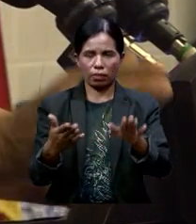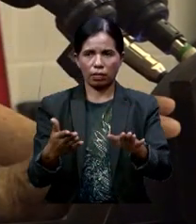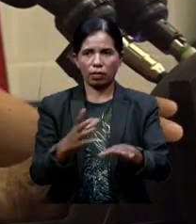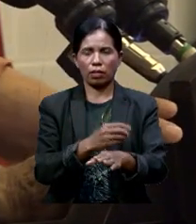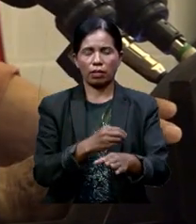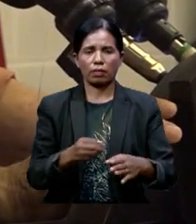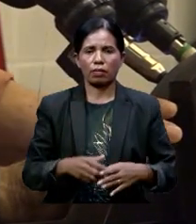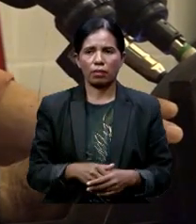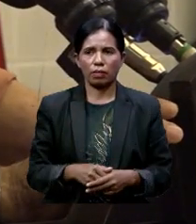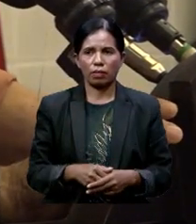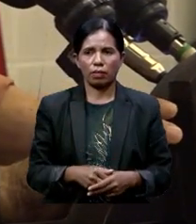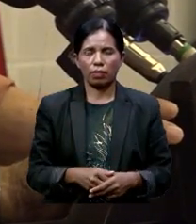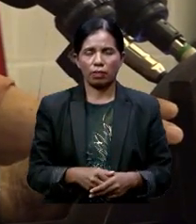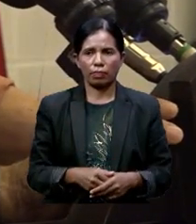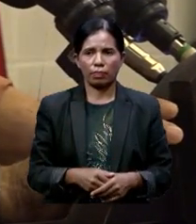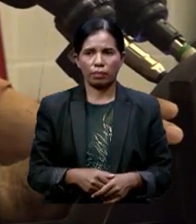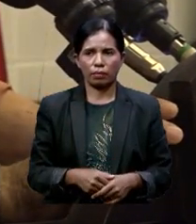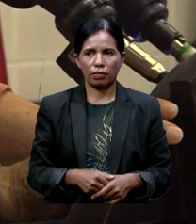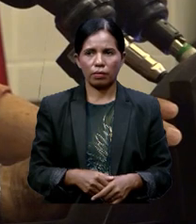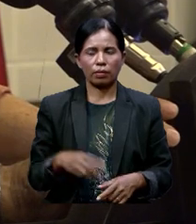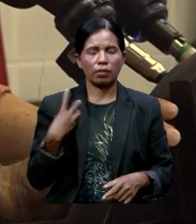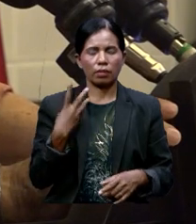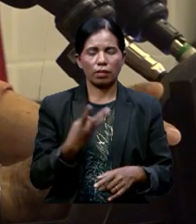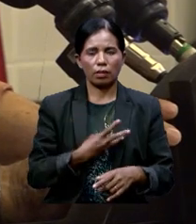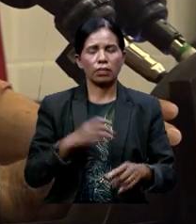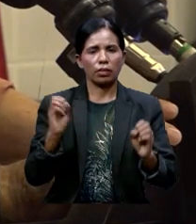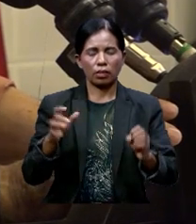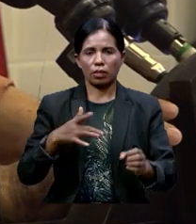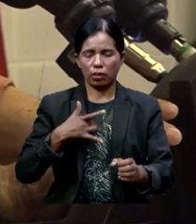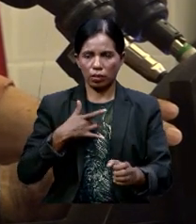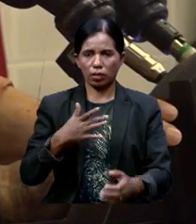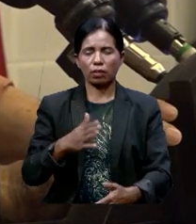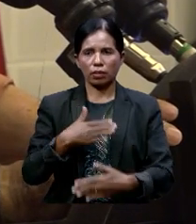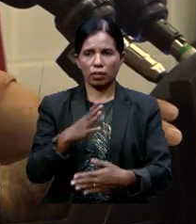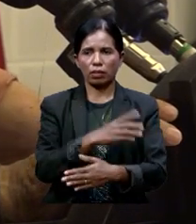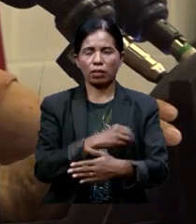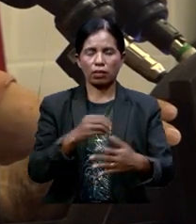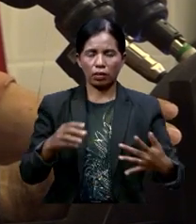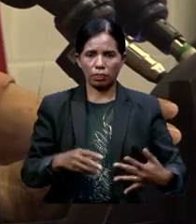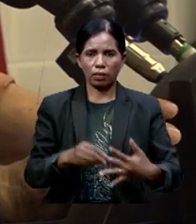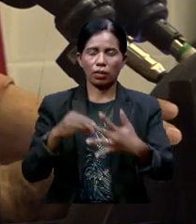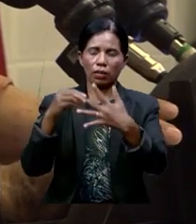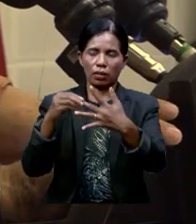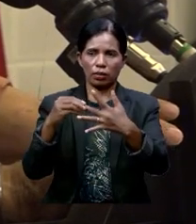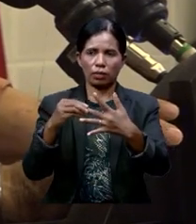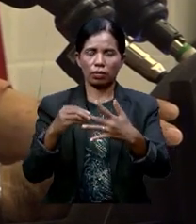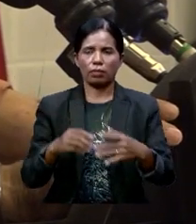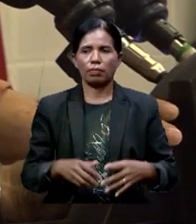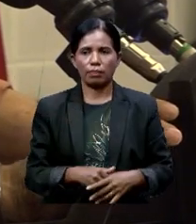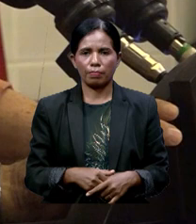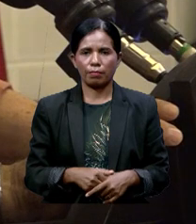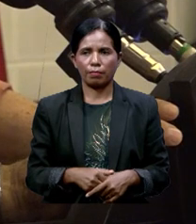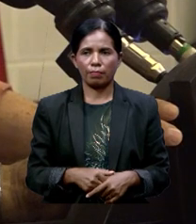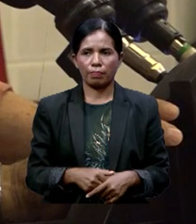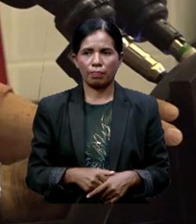any conflict. So we rejected special tribunals, and